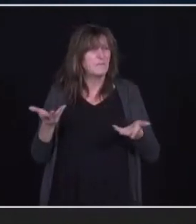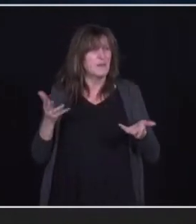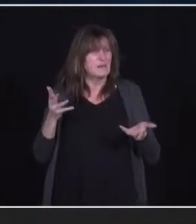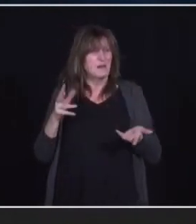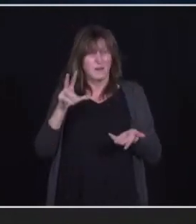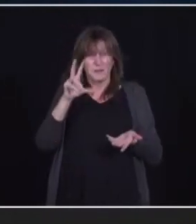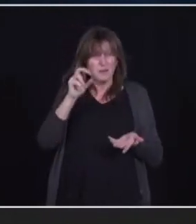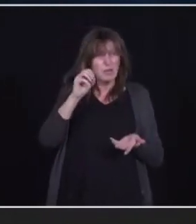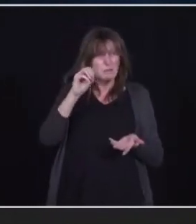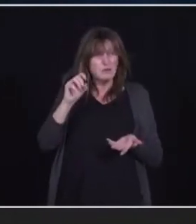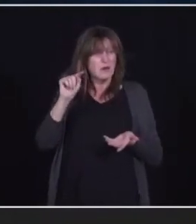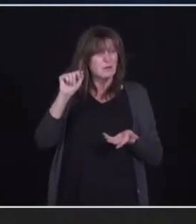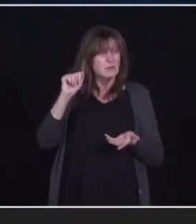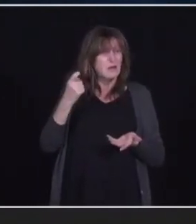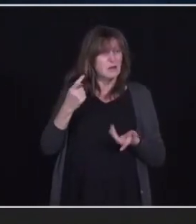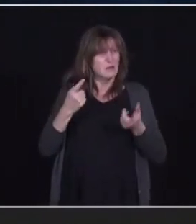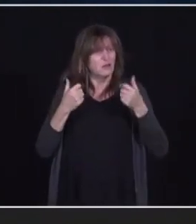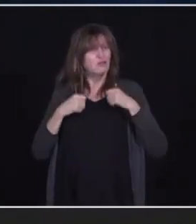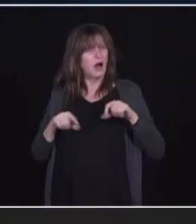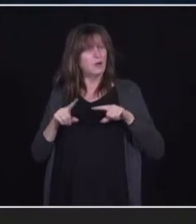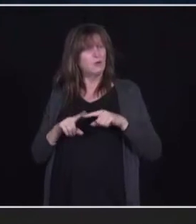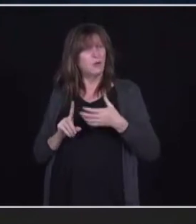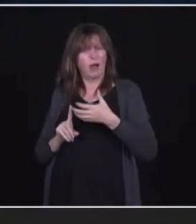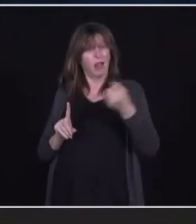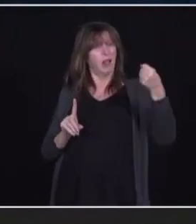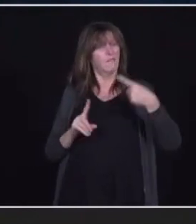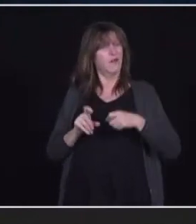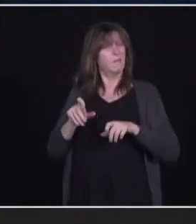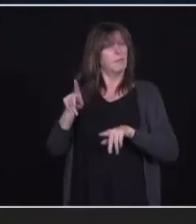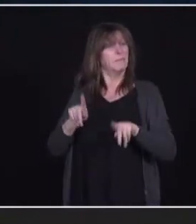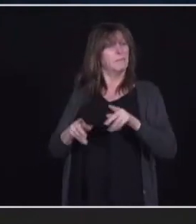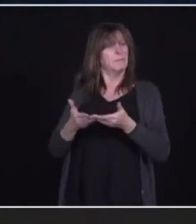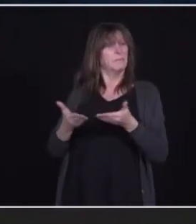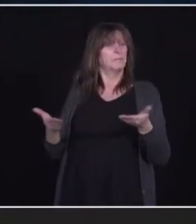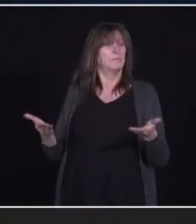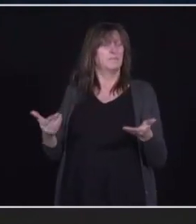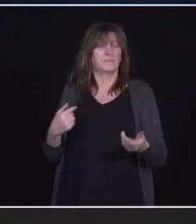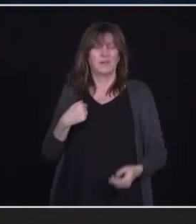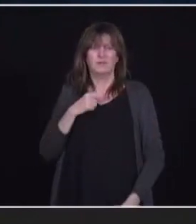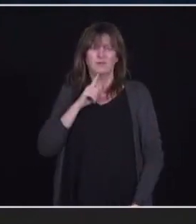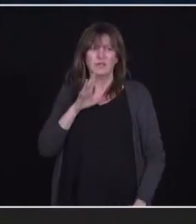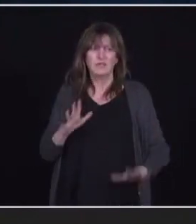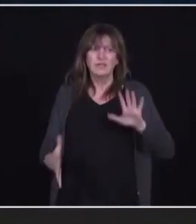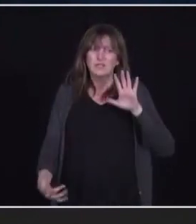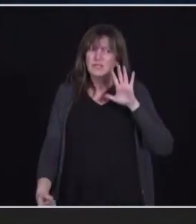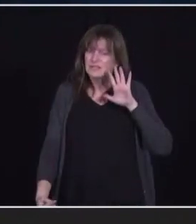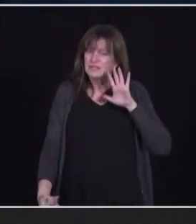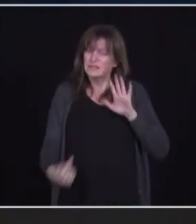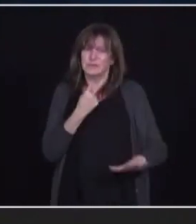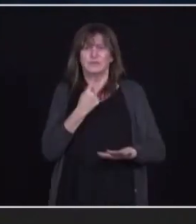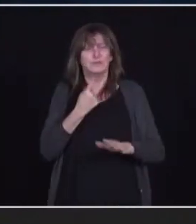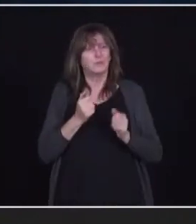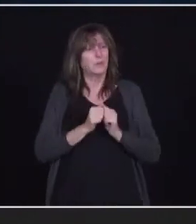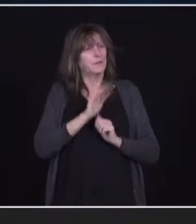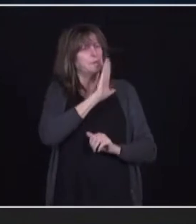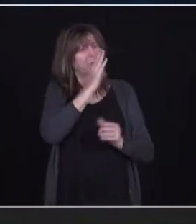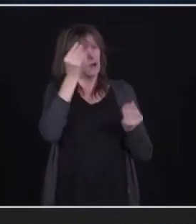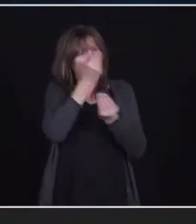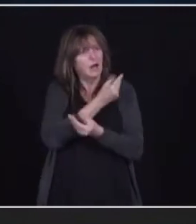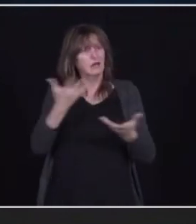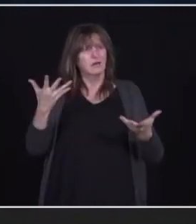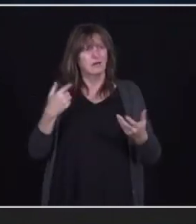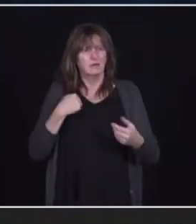I've never, ever been more disappointed in an announcement ever since I've been in politics. This I just